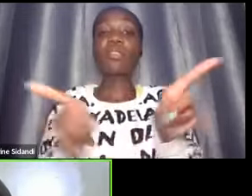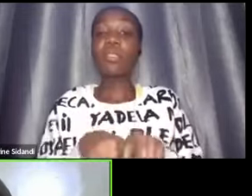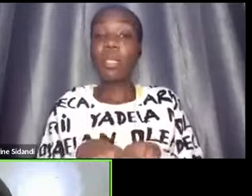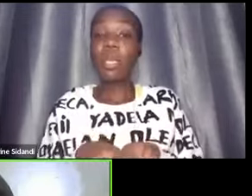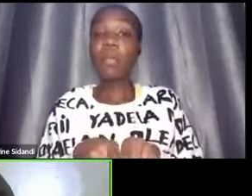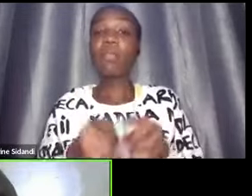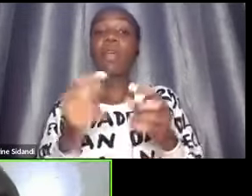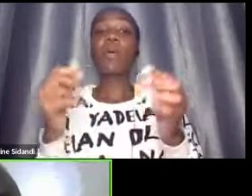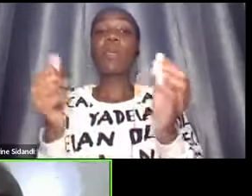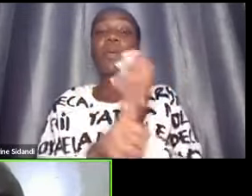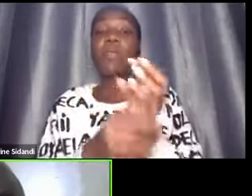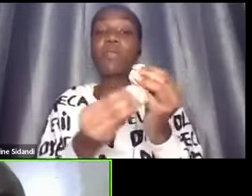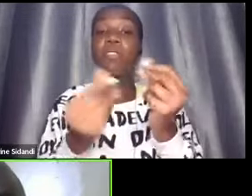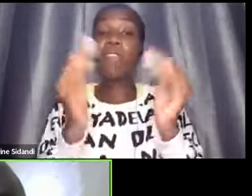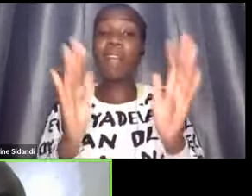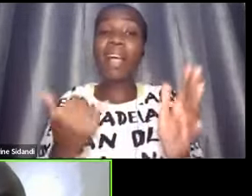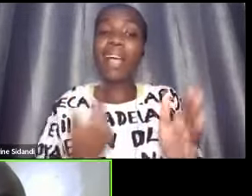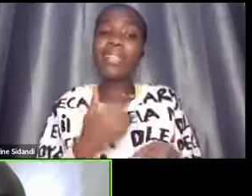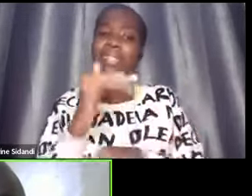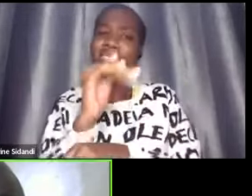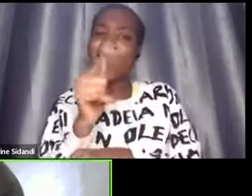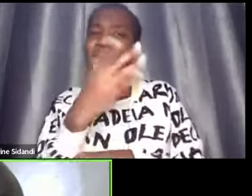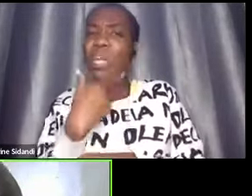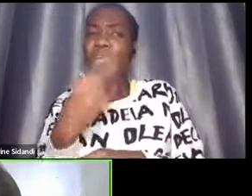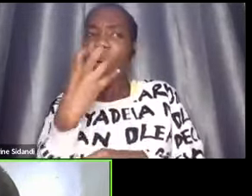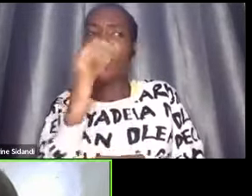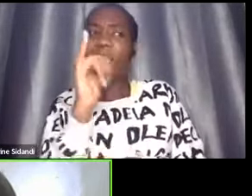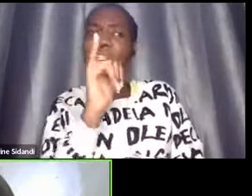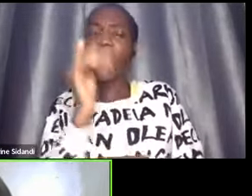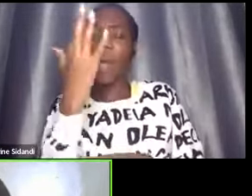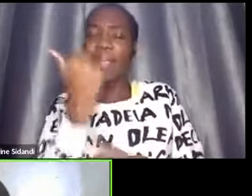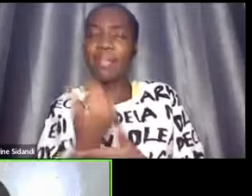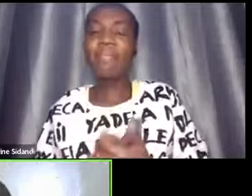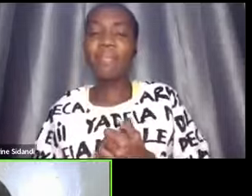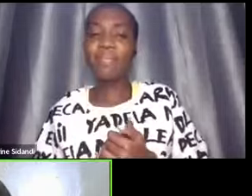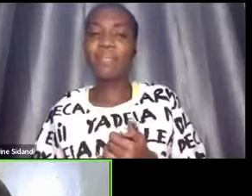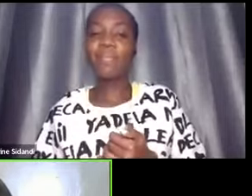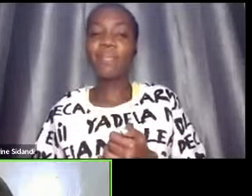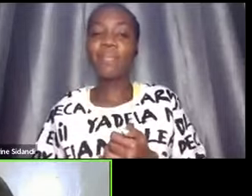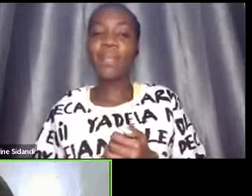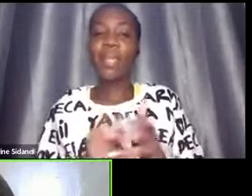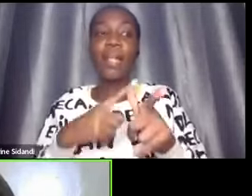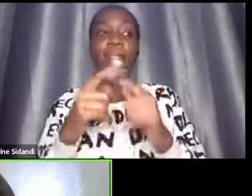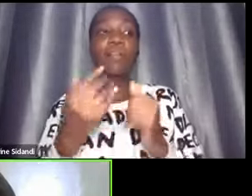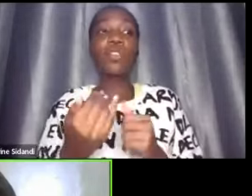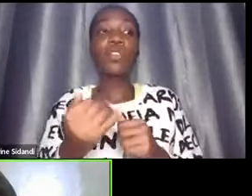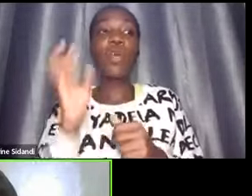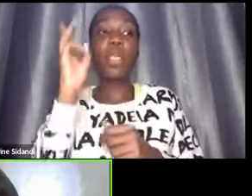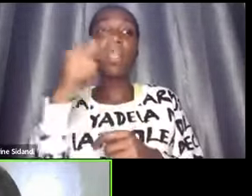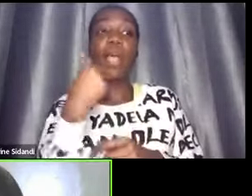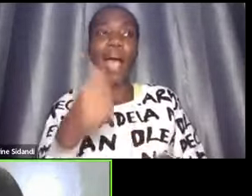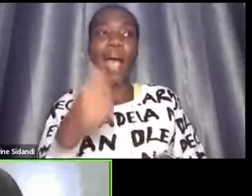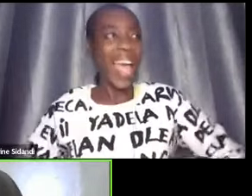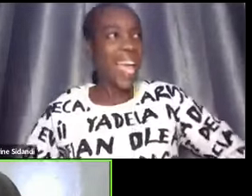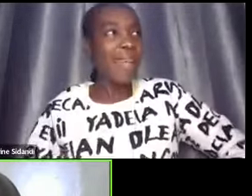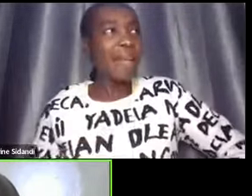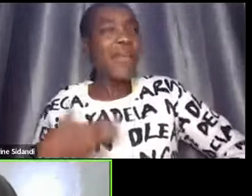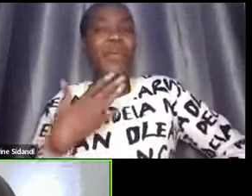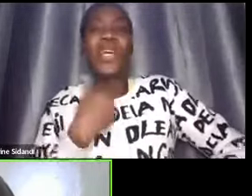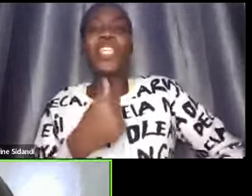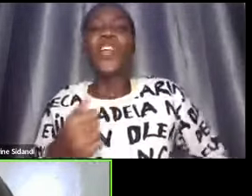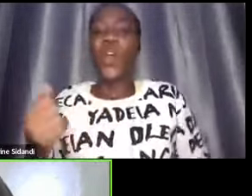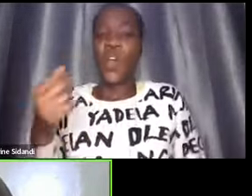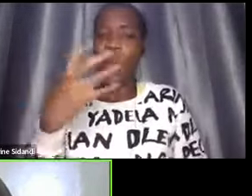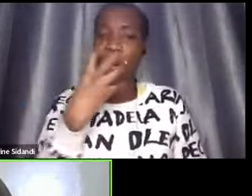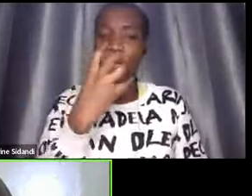the children, why do you need that orange? One of the children will tell you, I need the orange because I want to squeeze juice